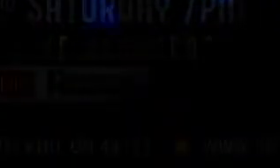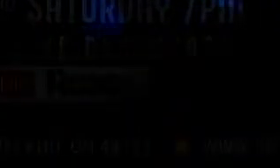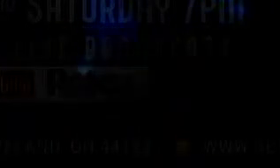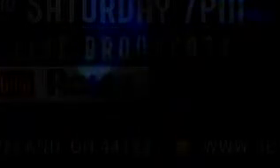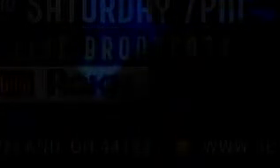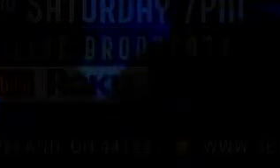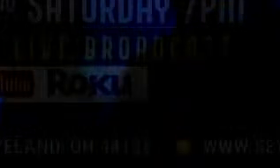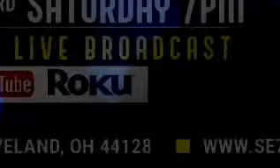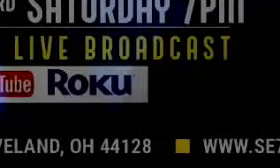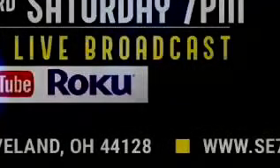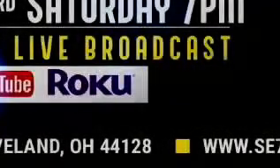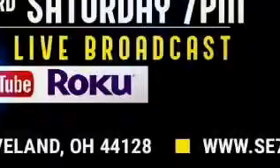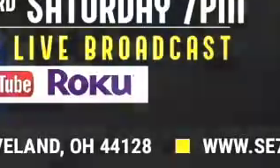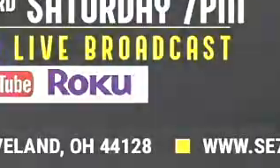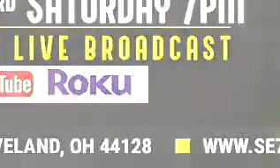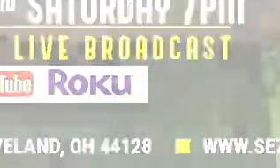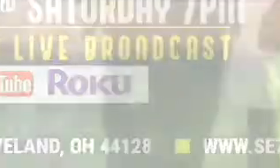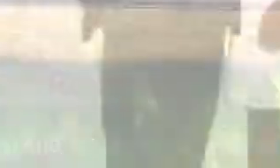Parabellum.